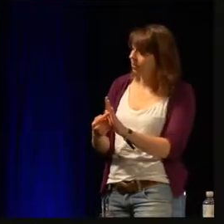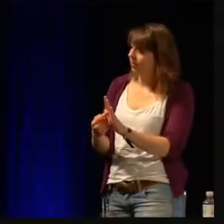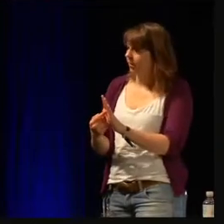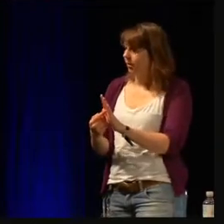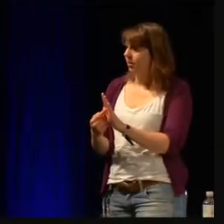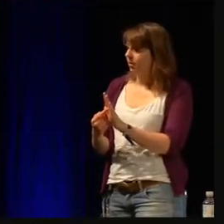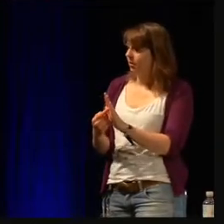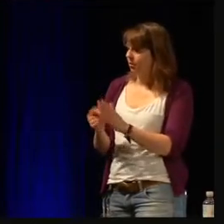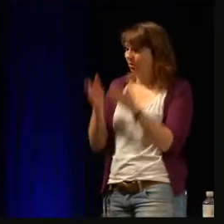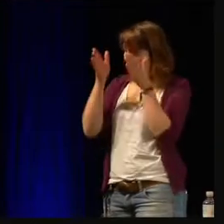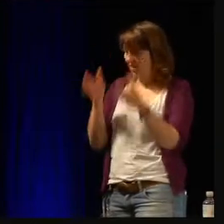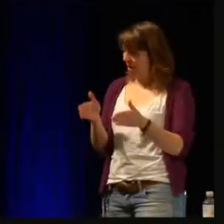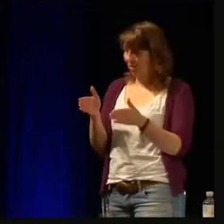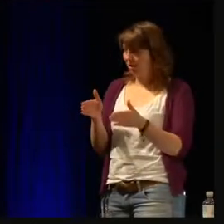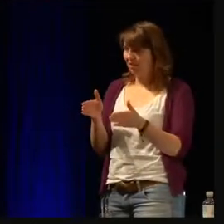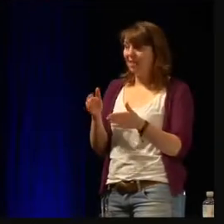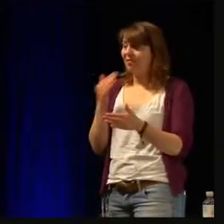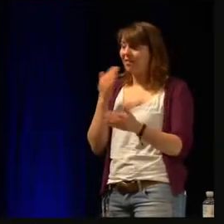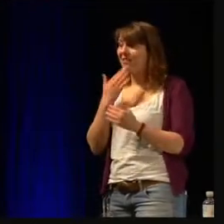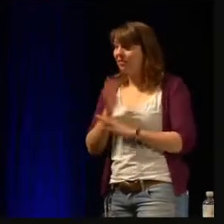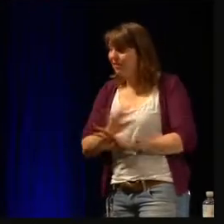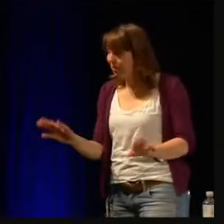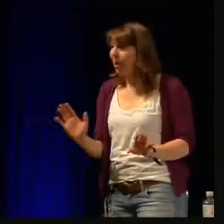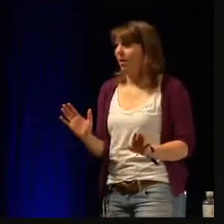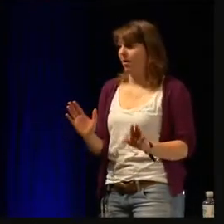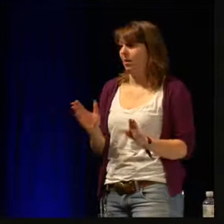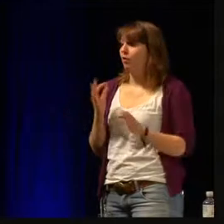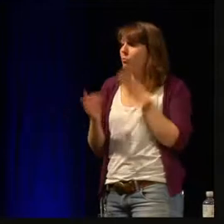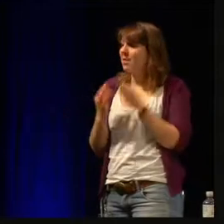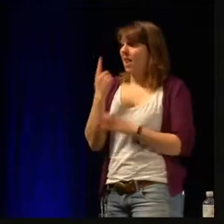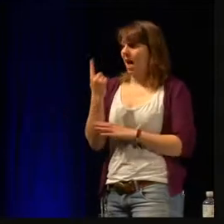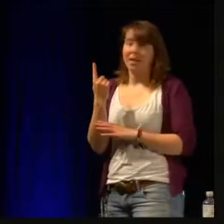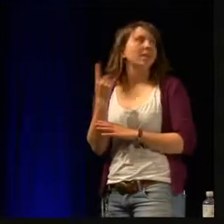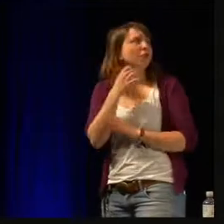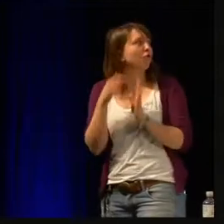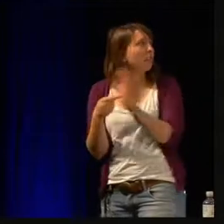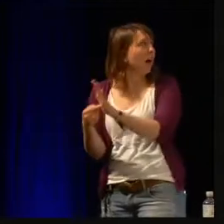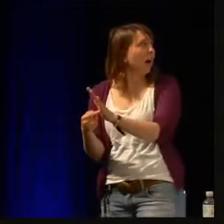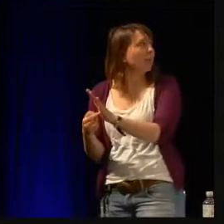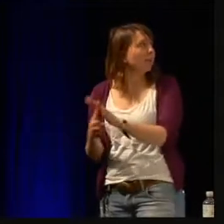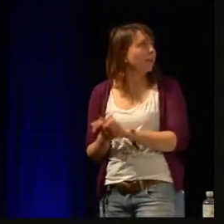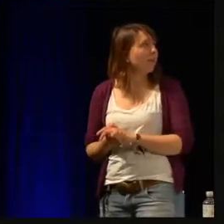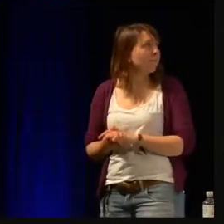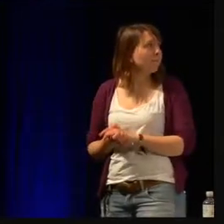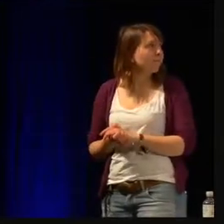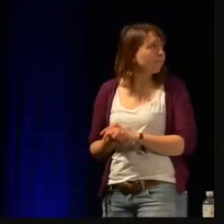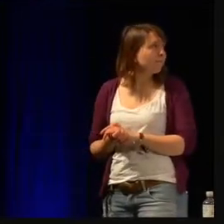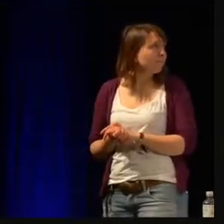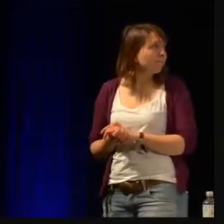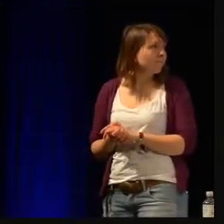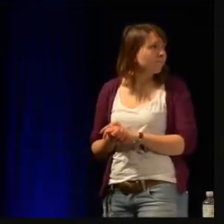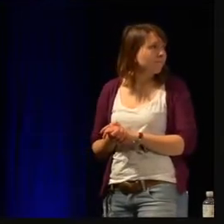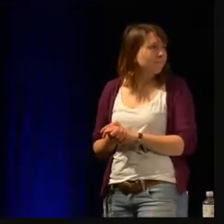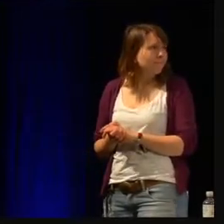of trust. And now we would like to actually show you in what cases this